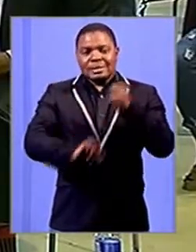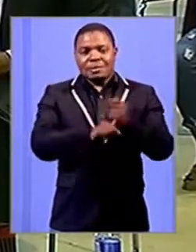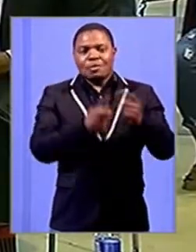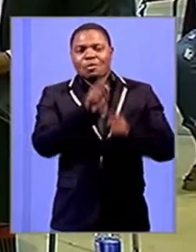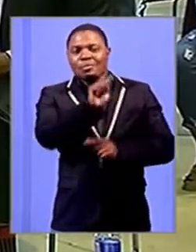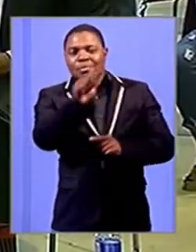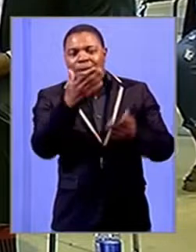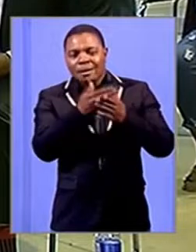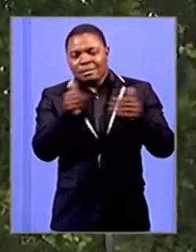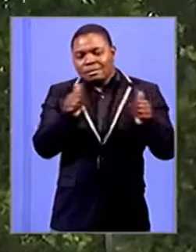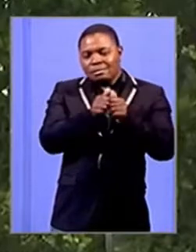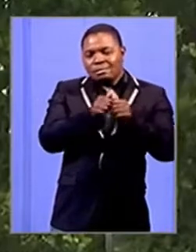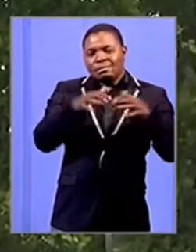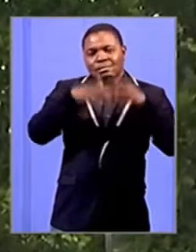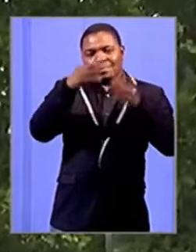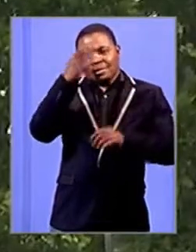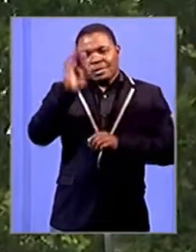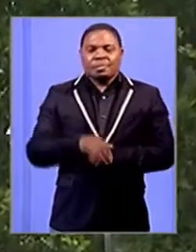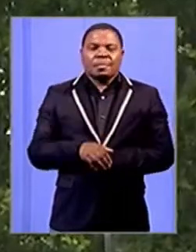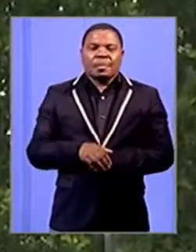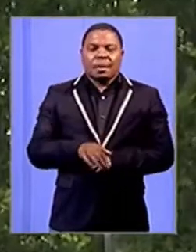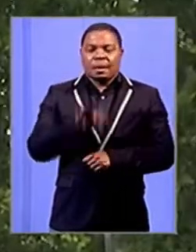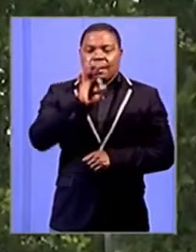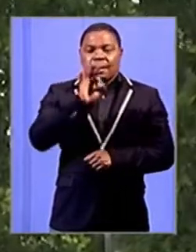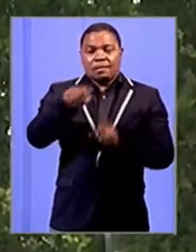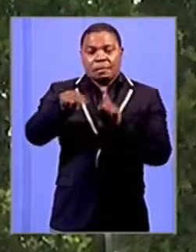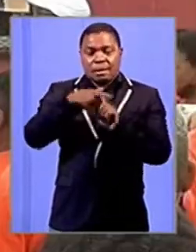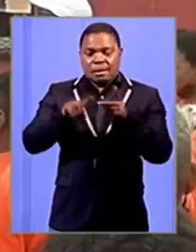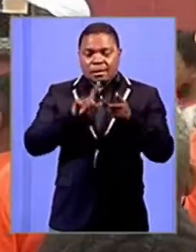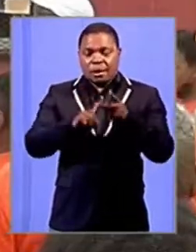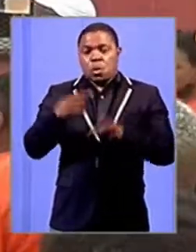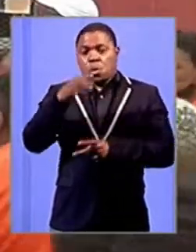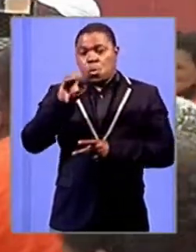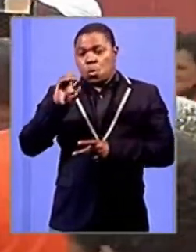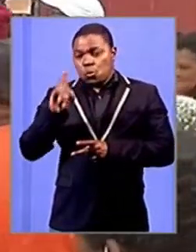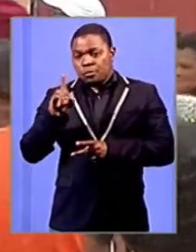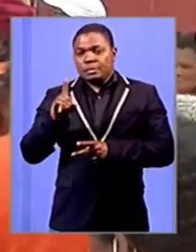theha mmuso wa kopanelo. FF Plus le mokga wa Good